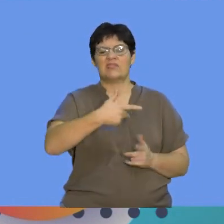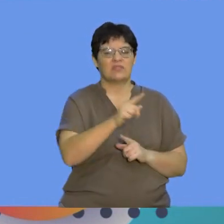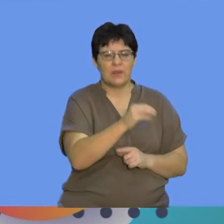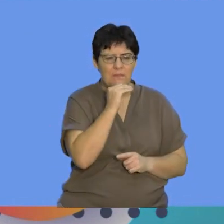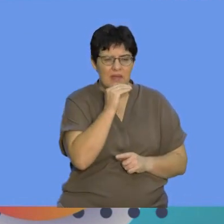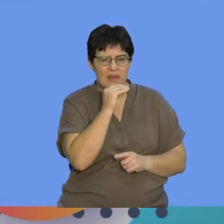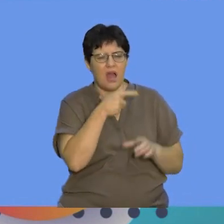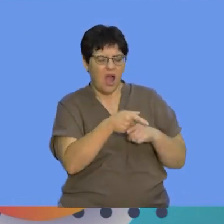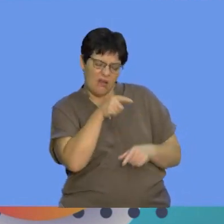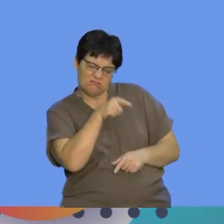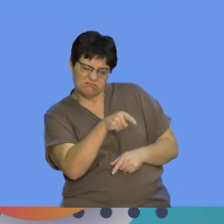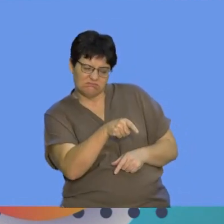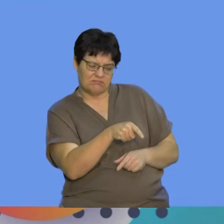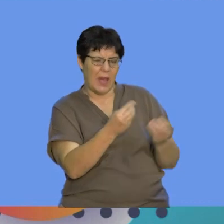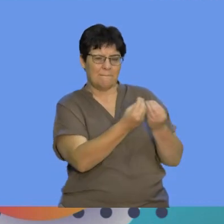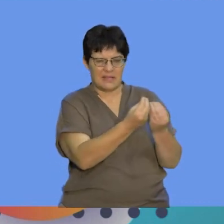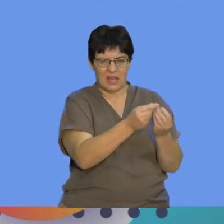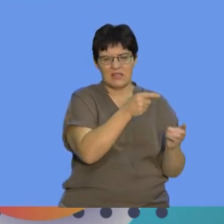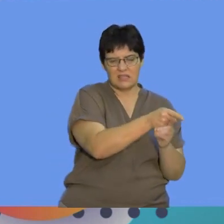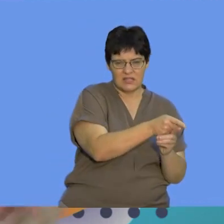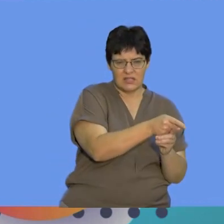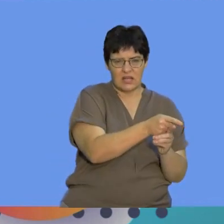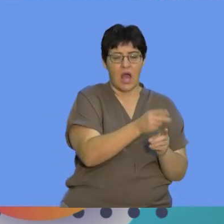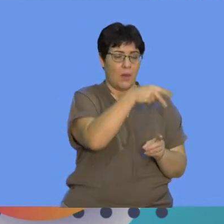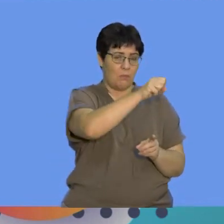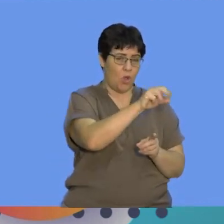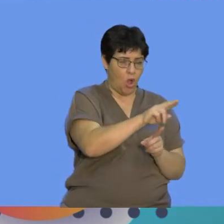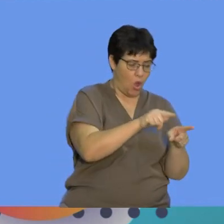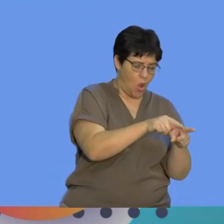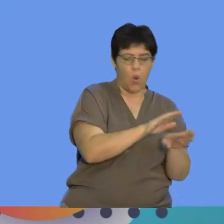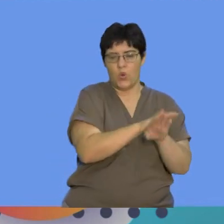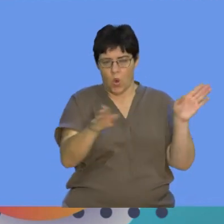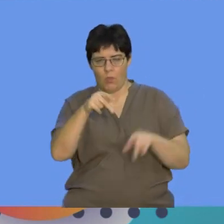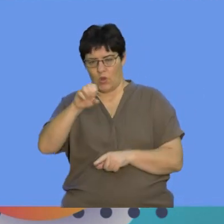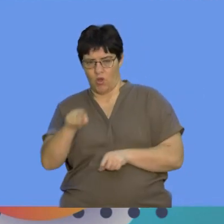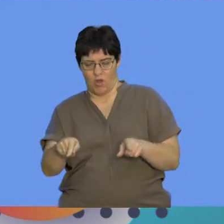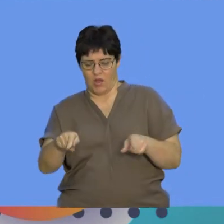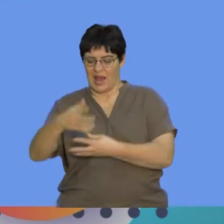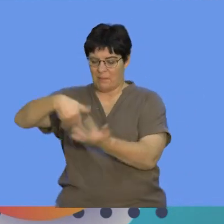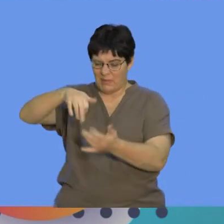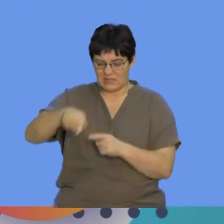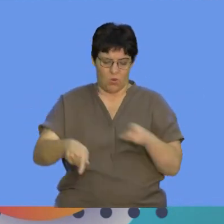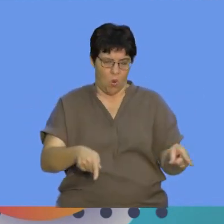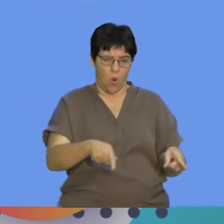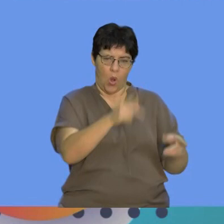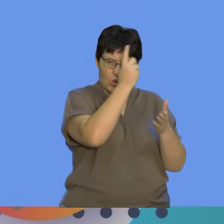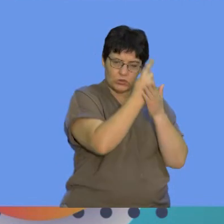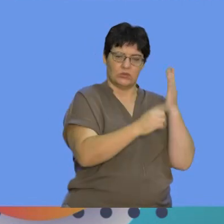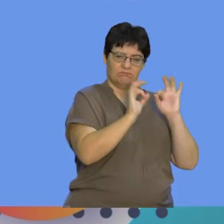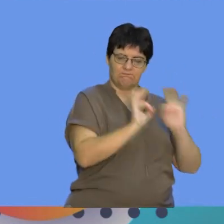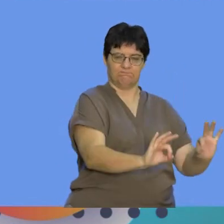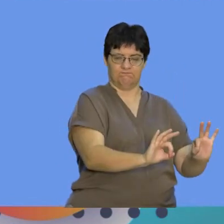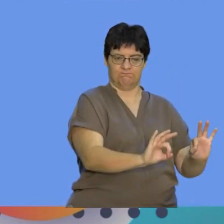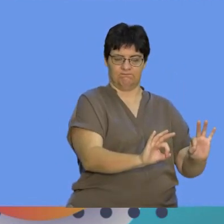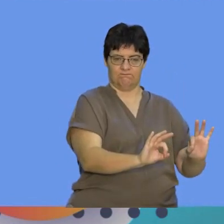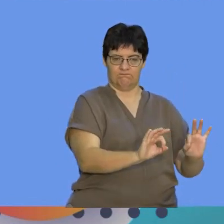are classifying matter either into pure or impure substances, mixtures, into homogeneous as